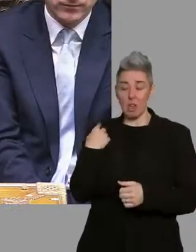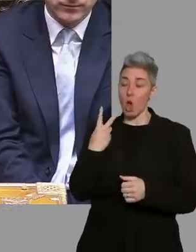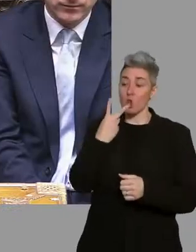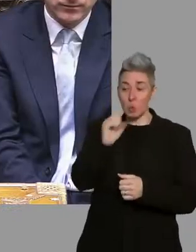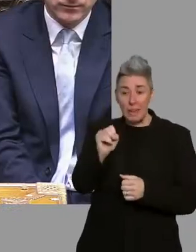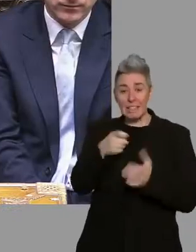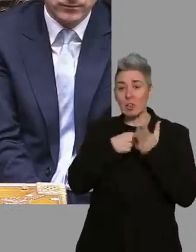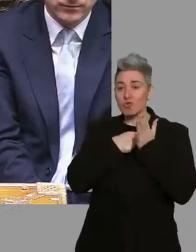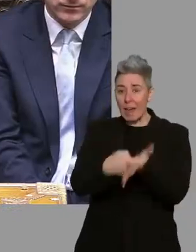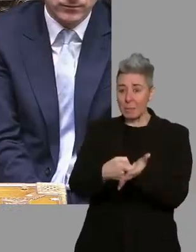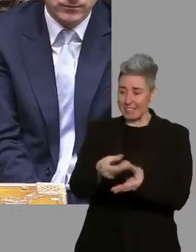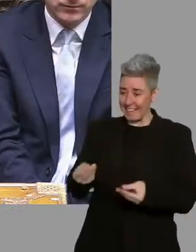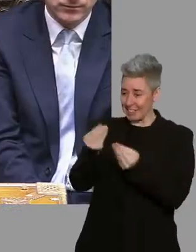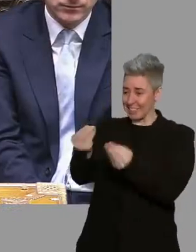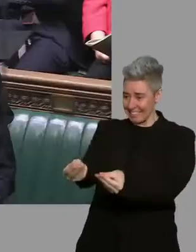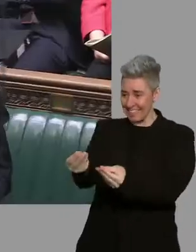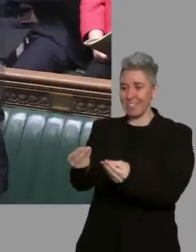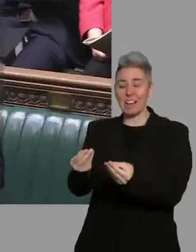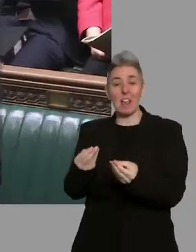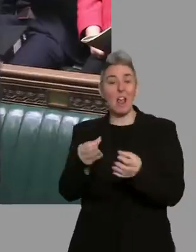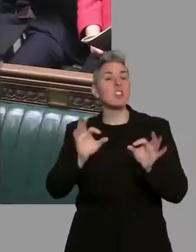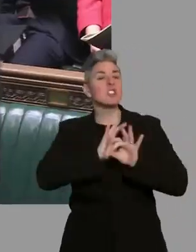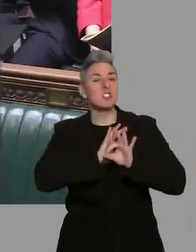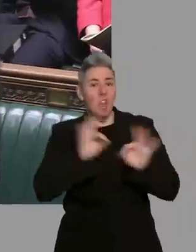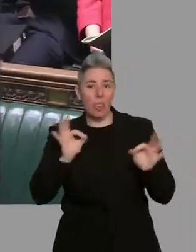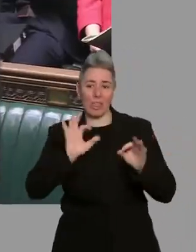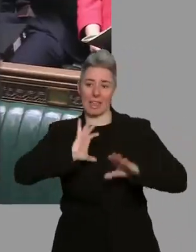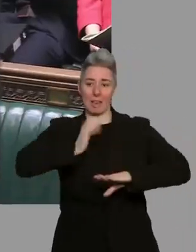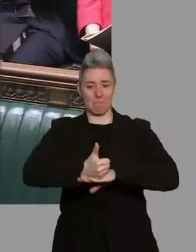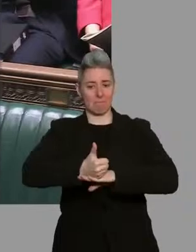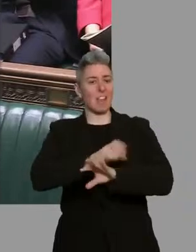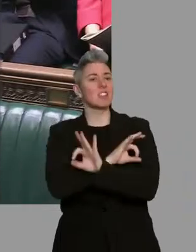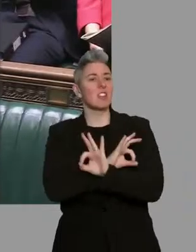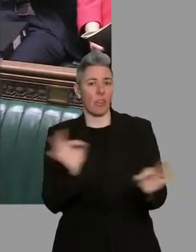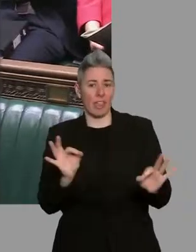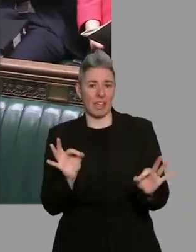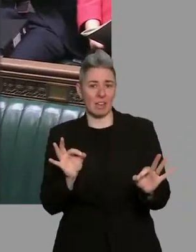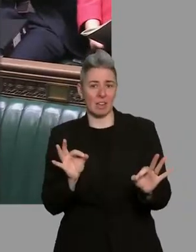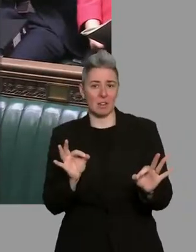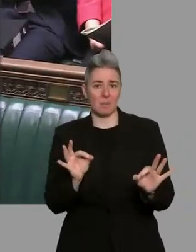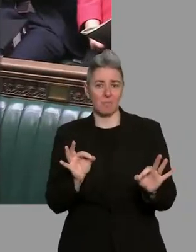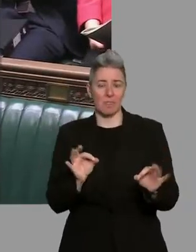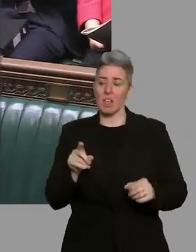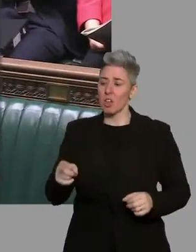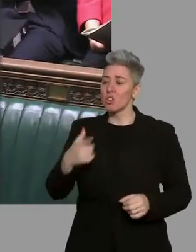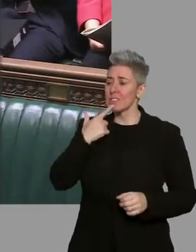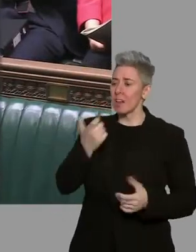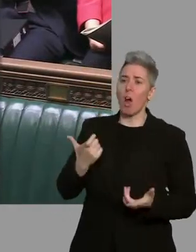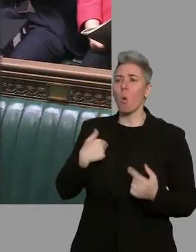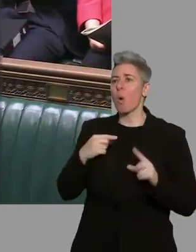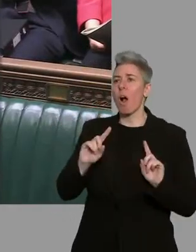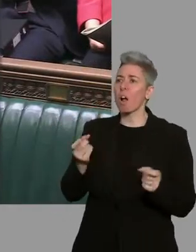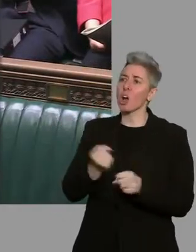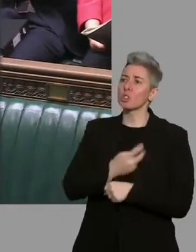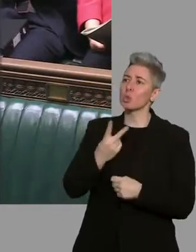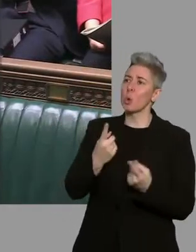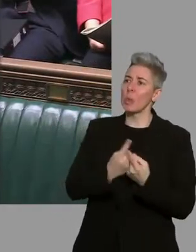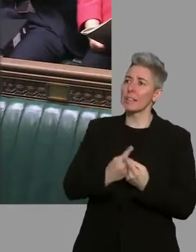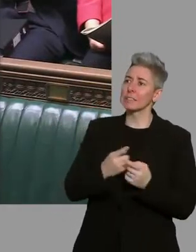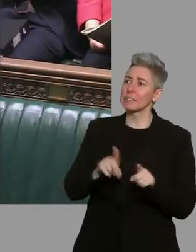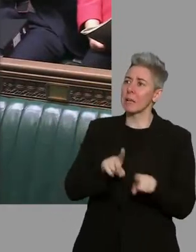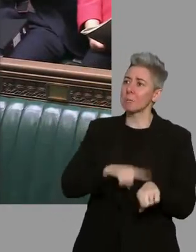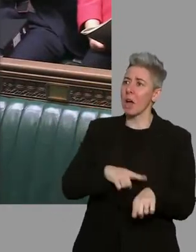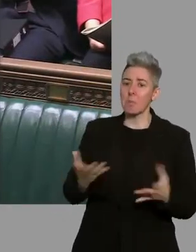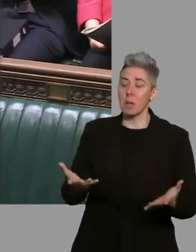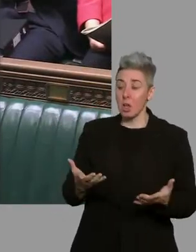one implemented. And she said you can do two things at once. You can't kill the bill this afternoon, wreck that bill, and